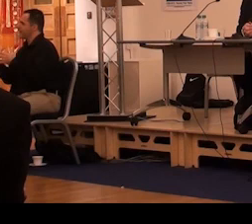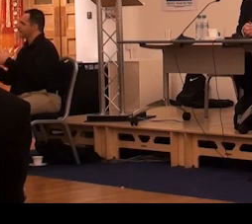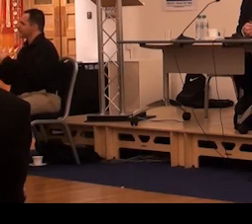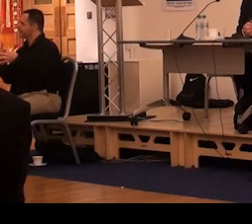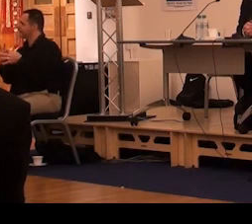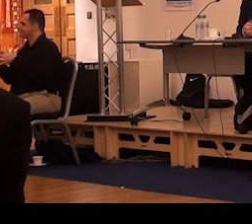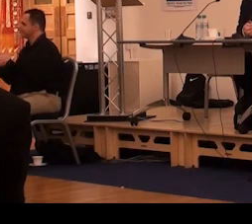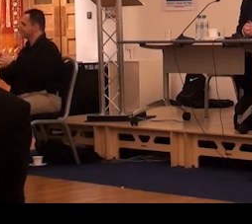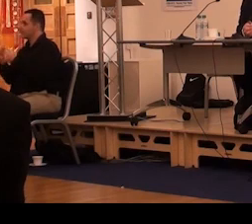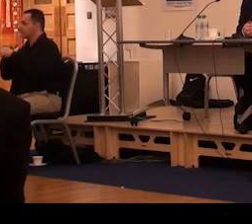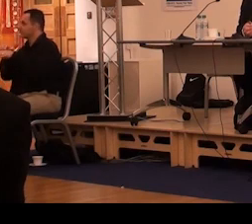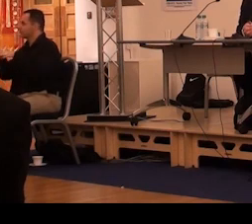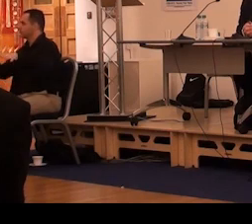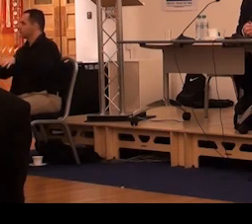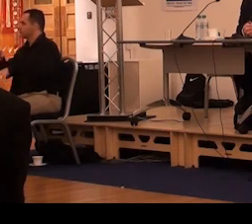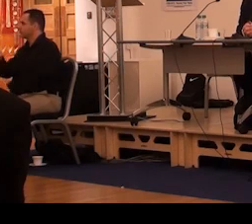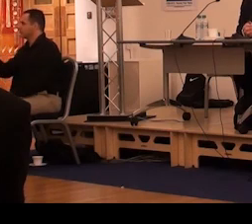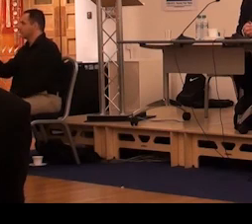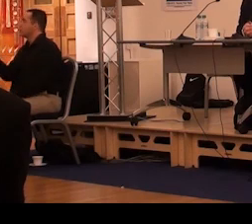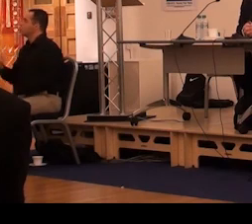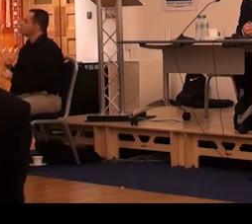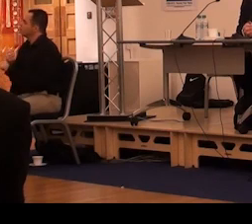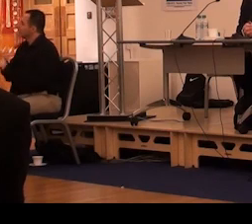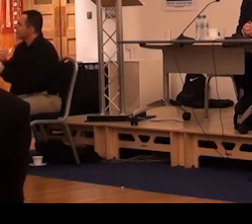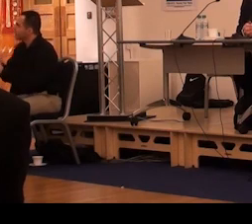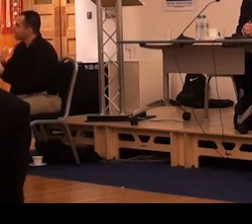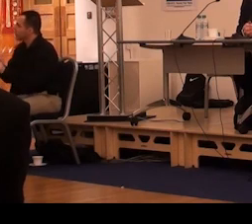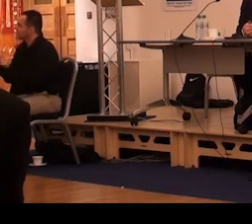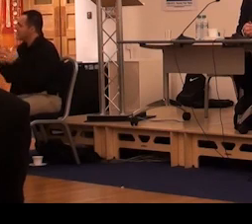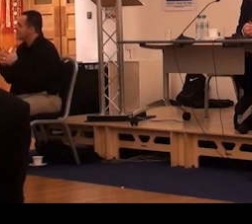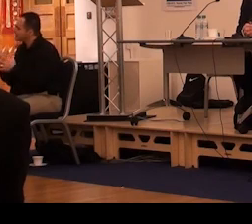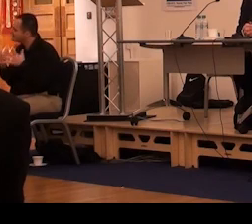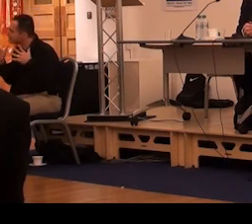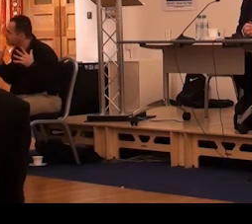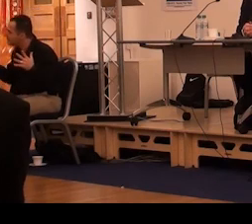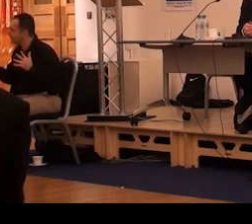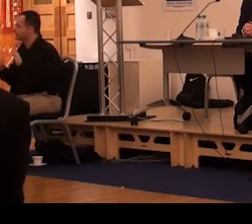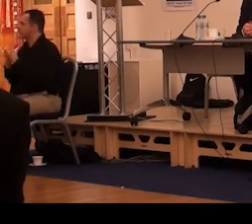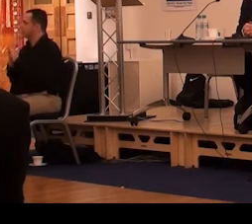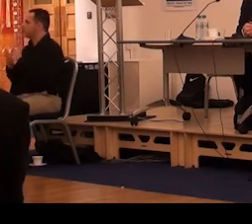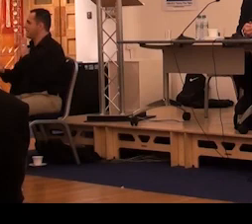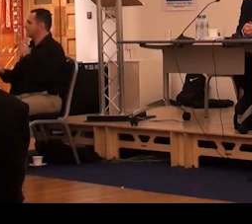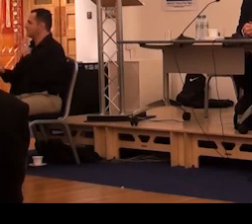they're disseminating to reinforce and to expand the